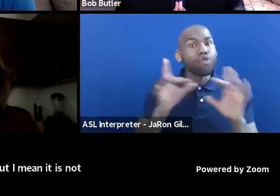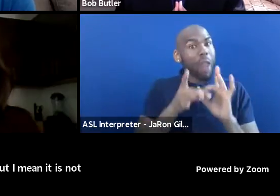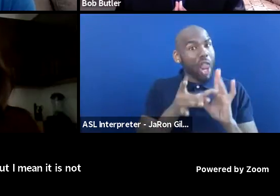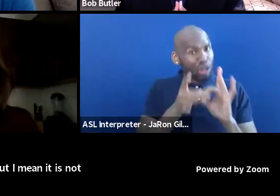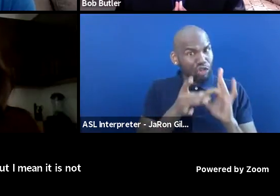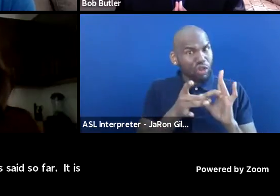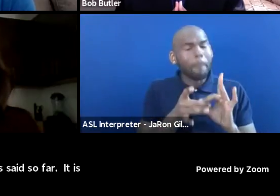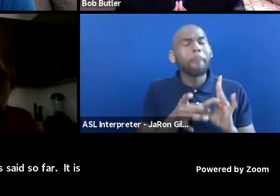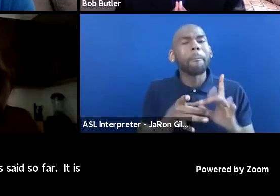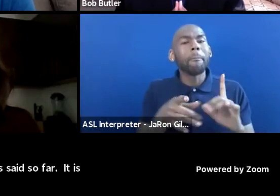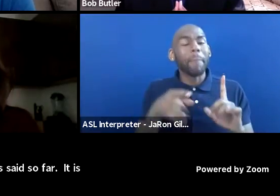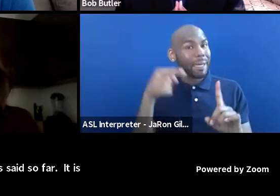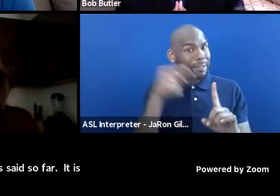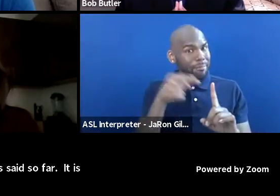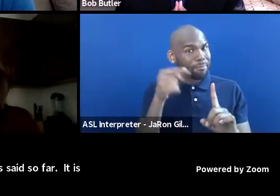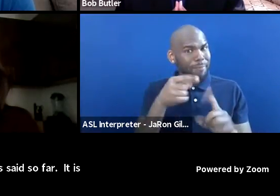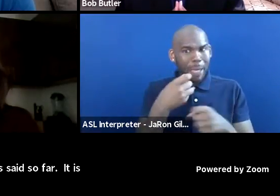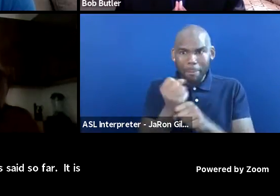about,